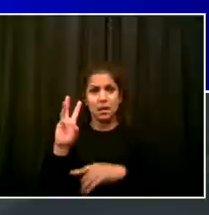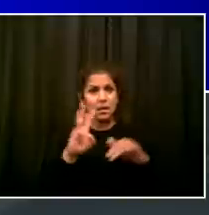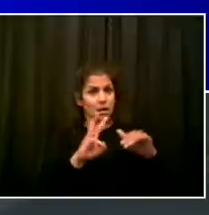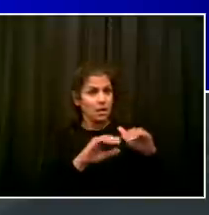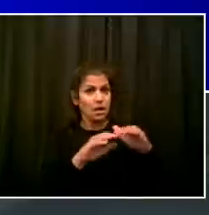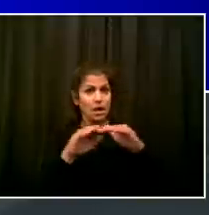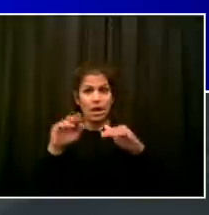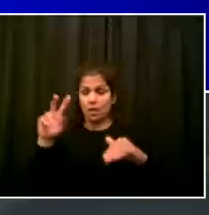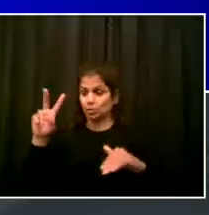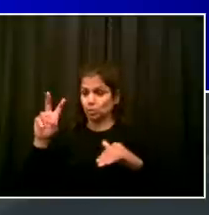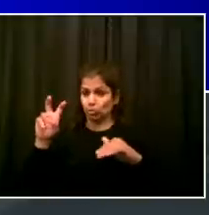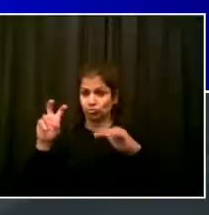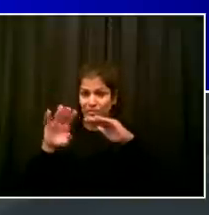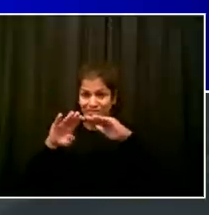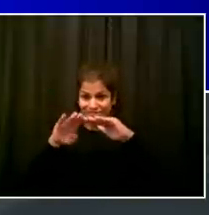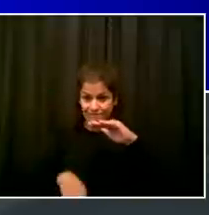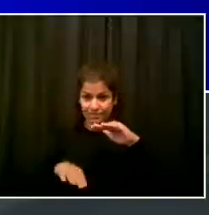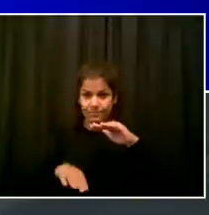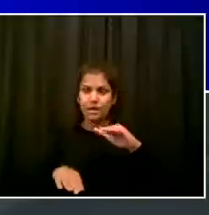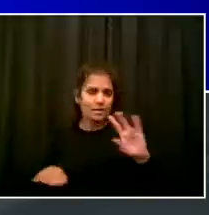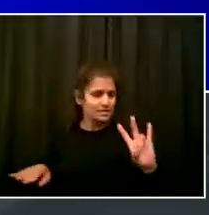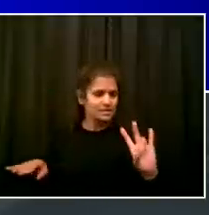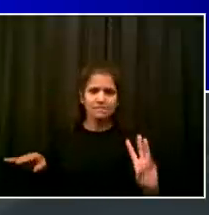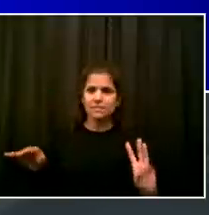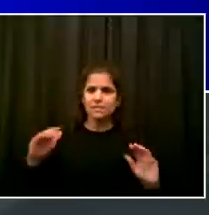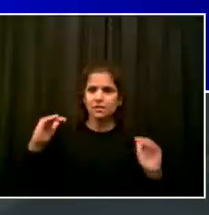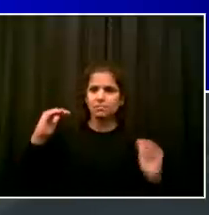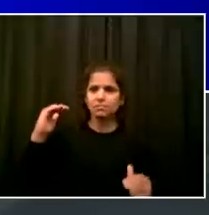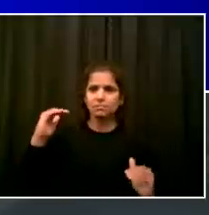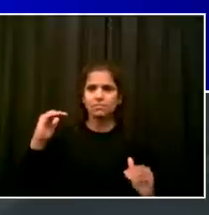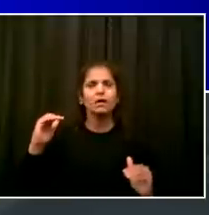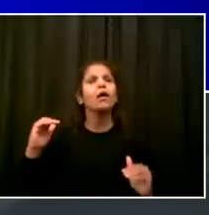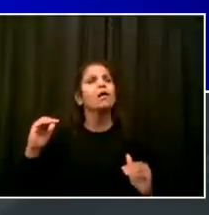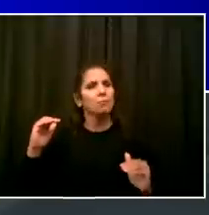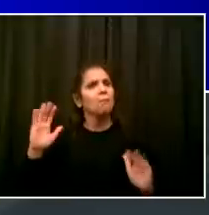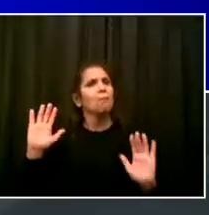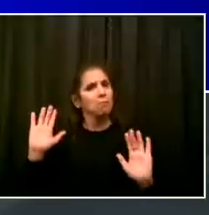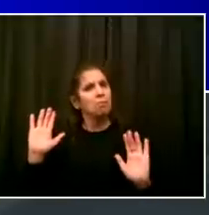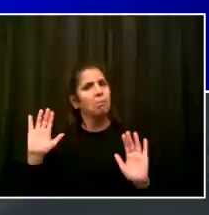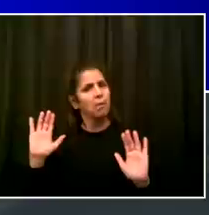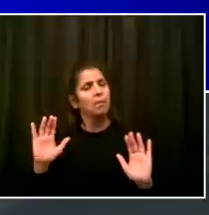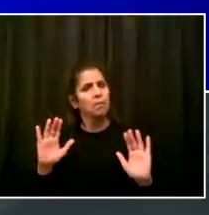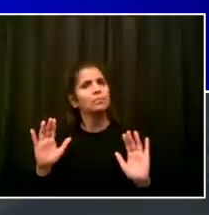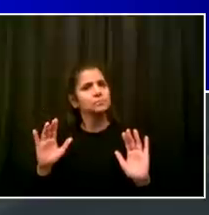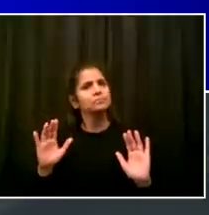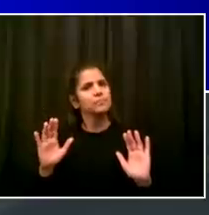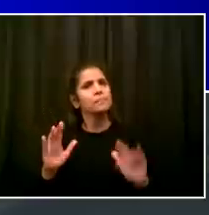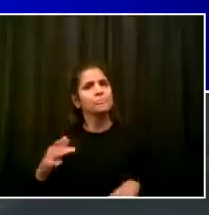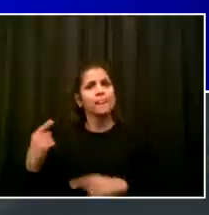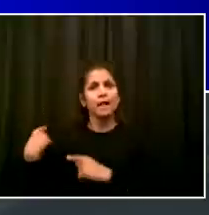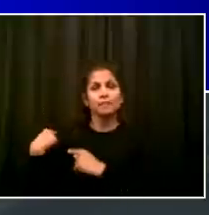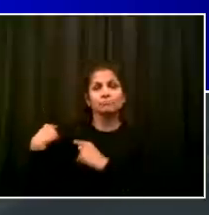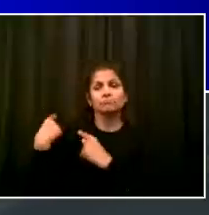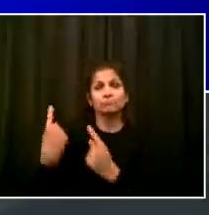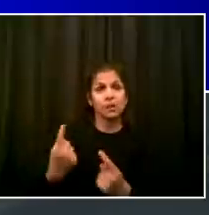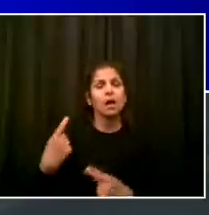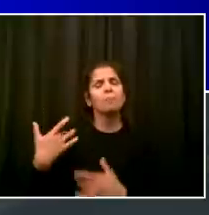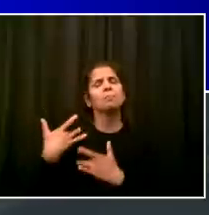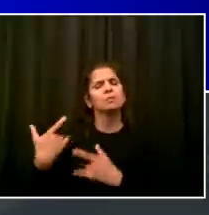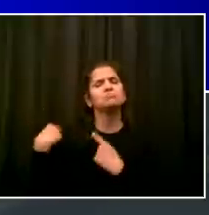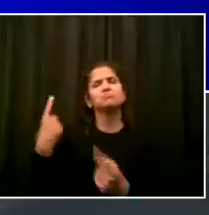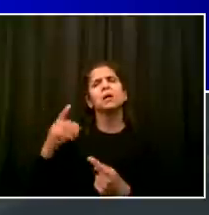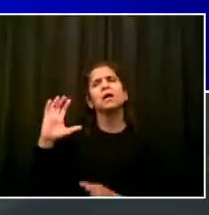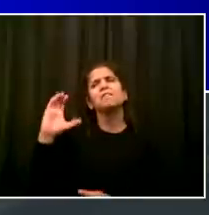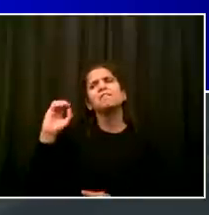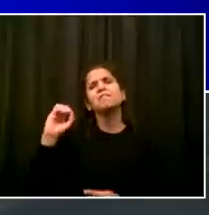between 50 and 80 people admitted per day. That's been a great trend in recent days. Let's stay there, and